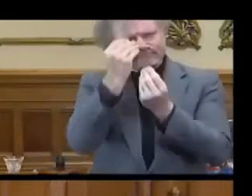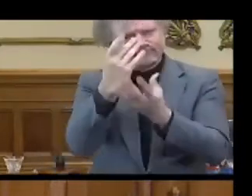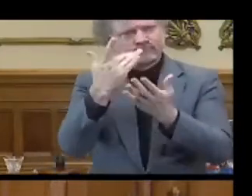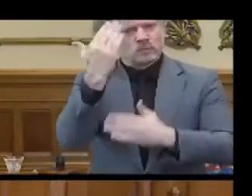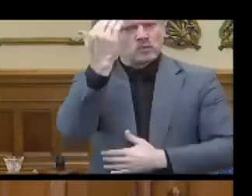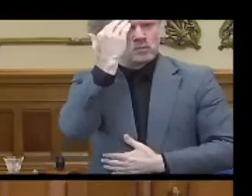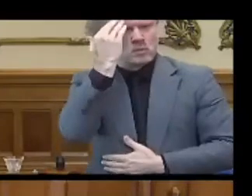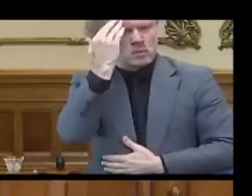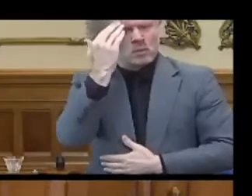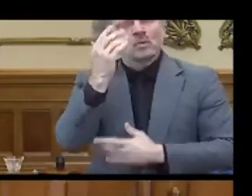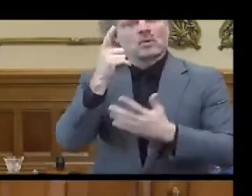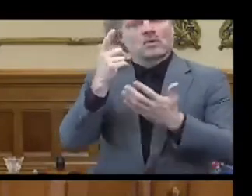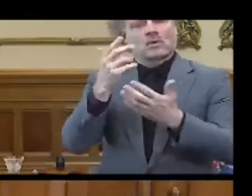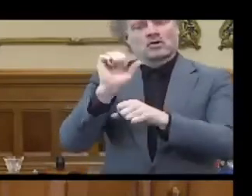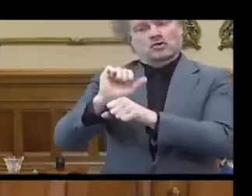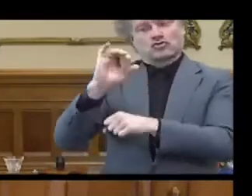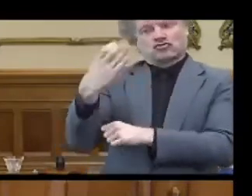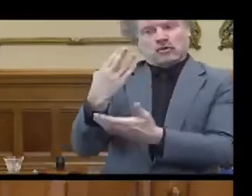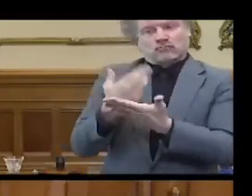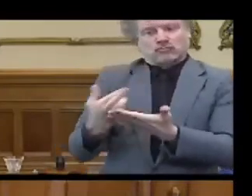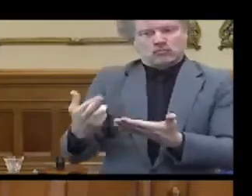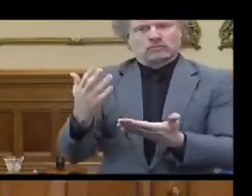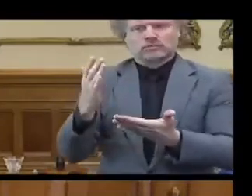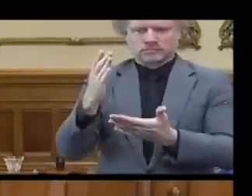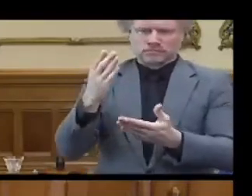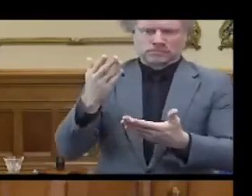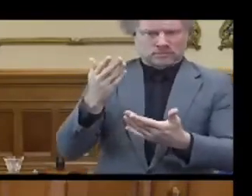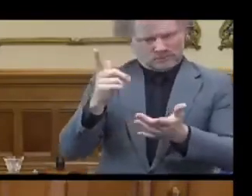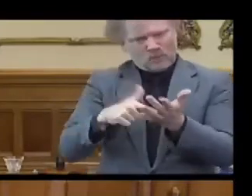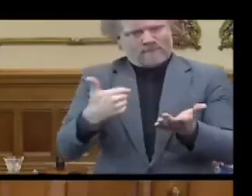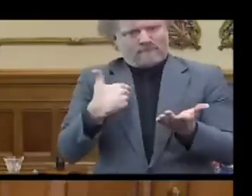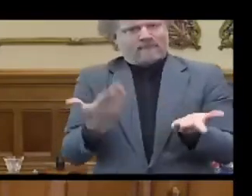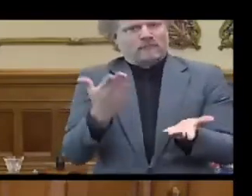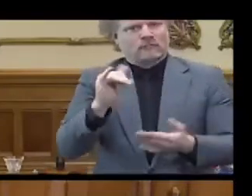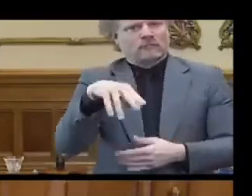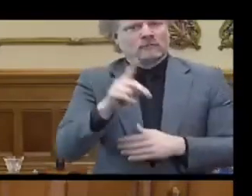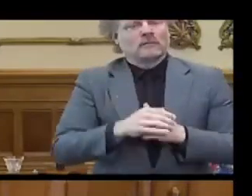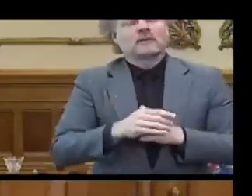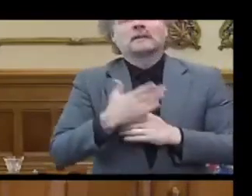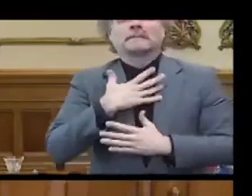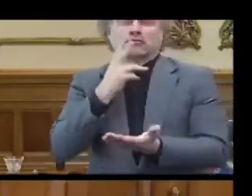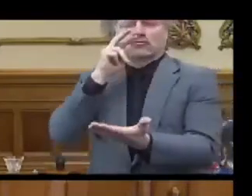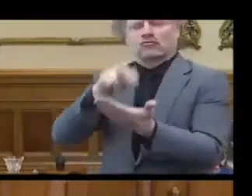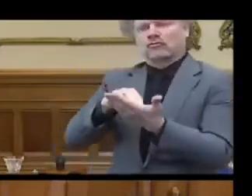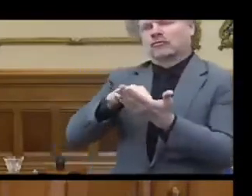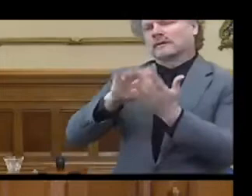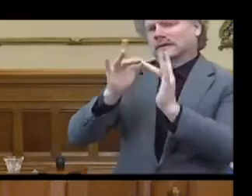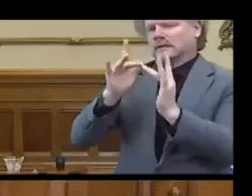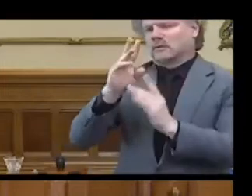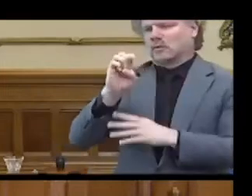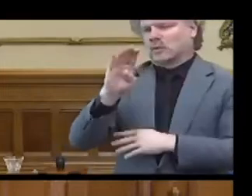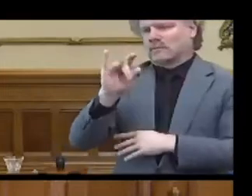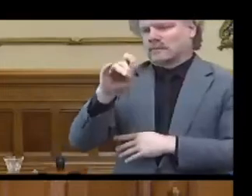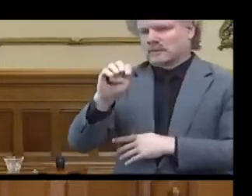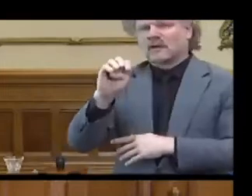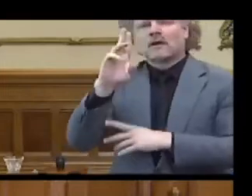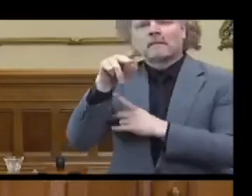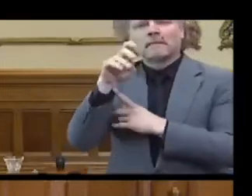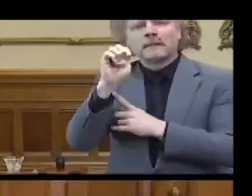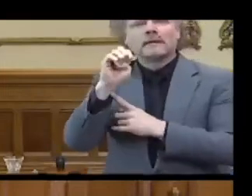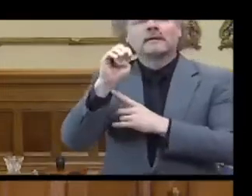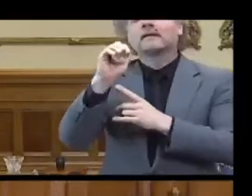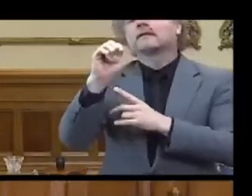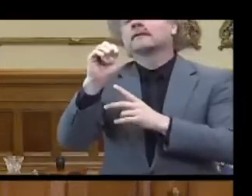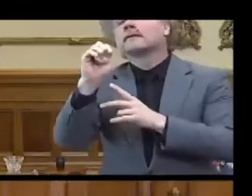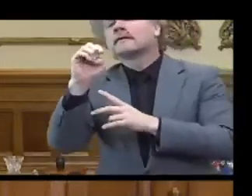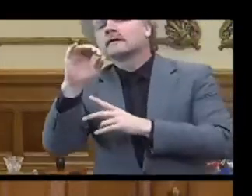the job resources that are available throughout the state. Please visit our website for updates on virtual job fairs and